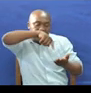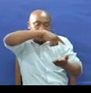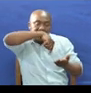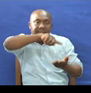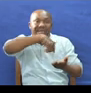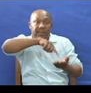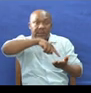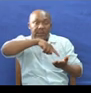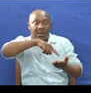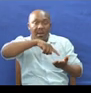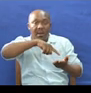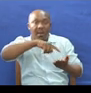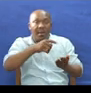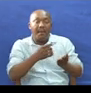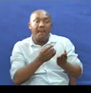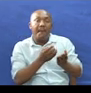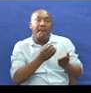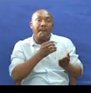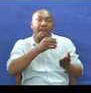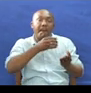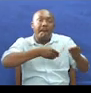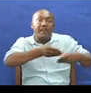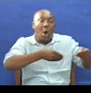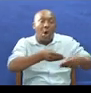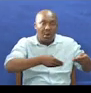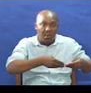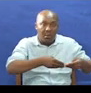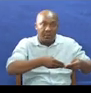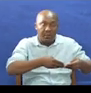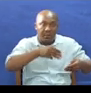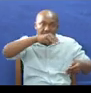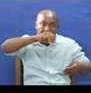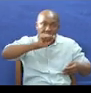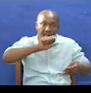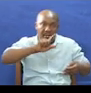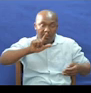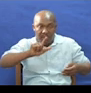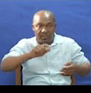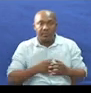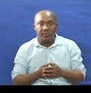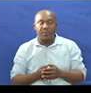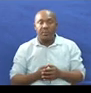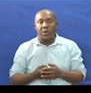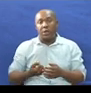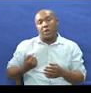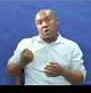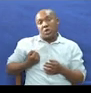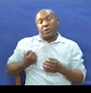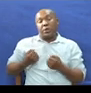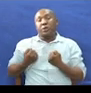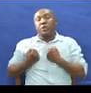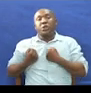He drove past our school. He drove past our school.